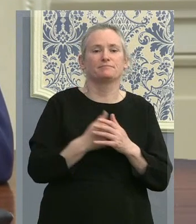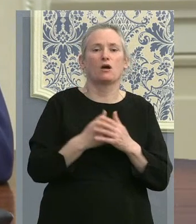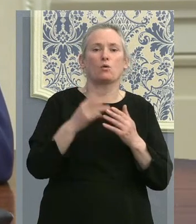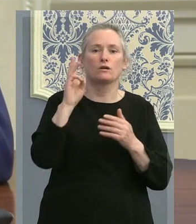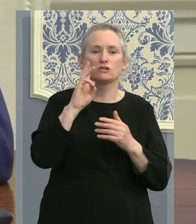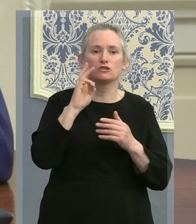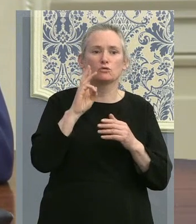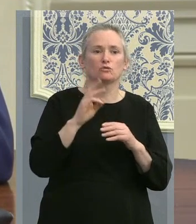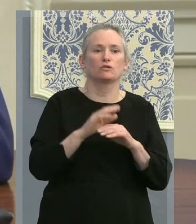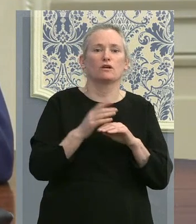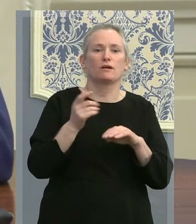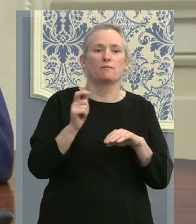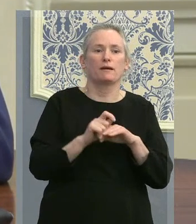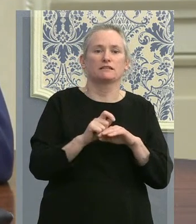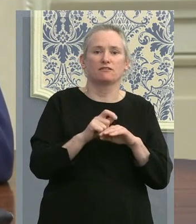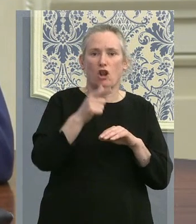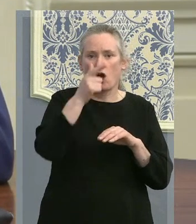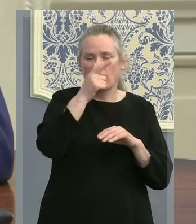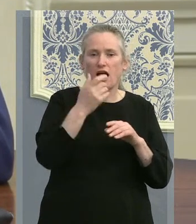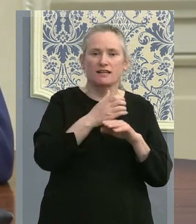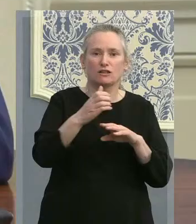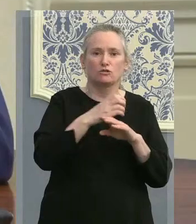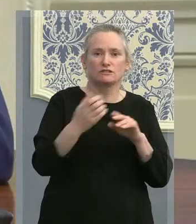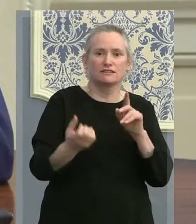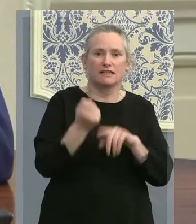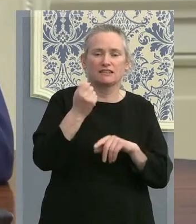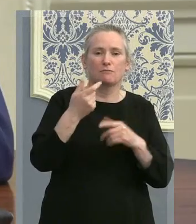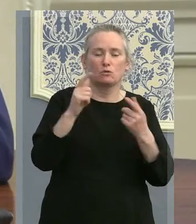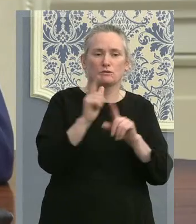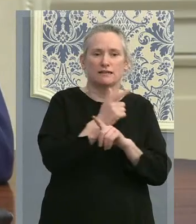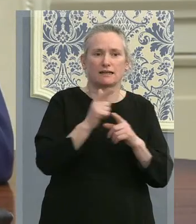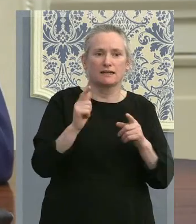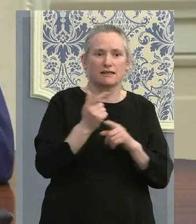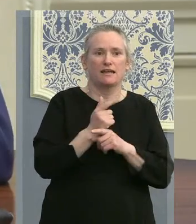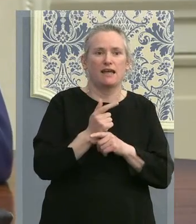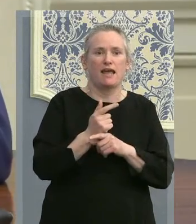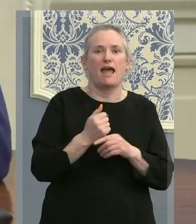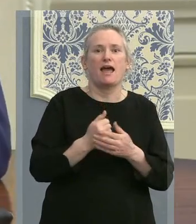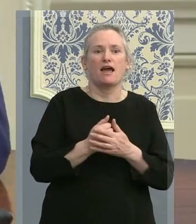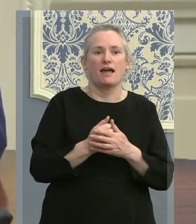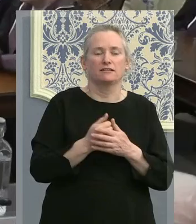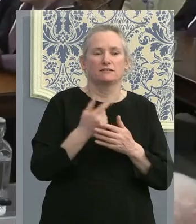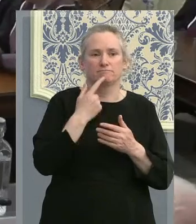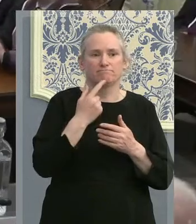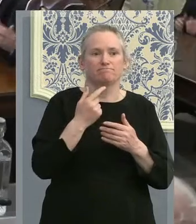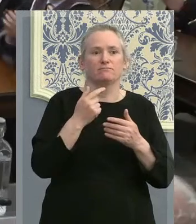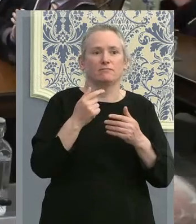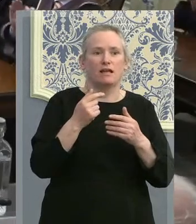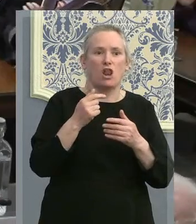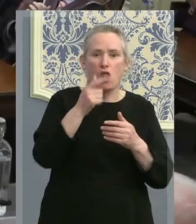wish you continued success with your music and have a wonderful evening with your family and friends.